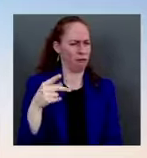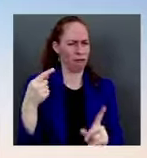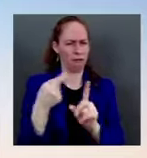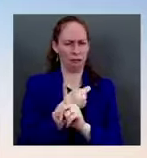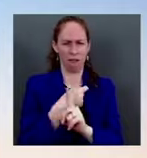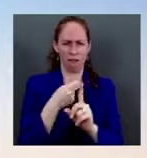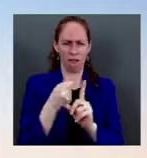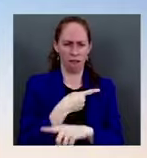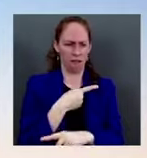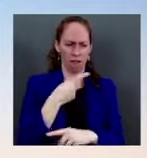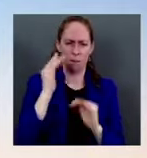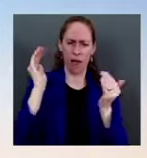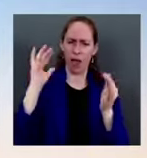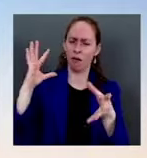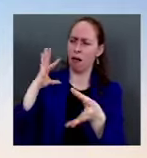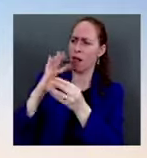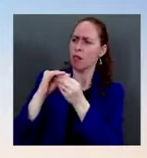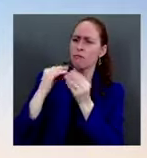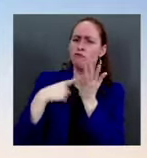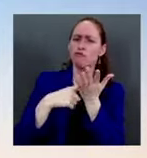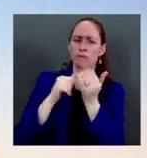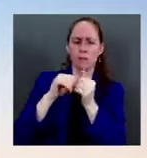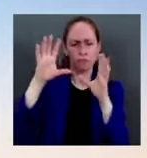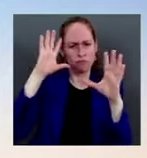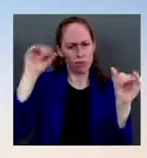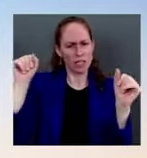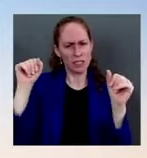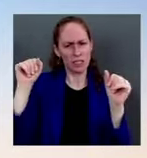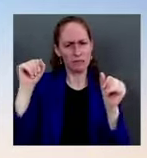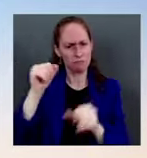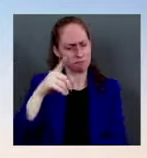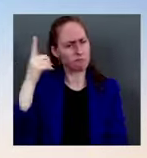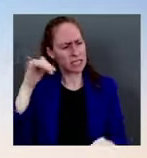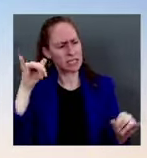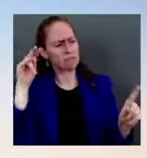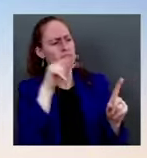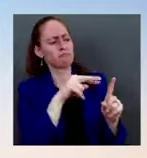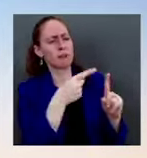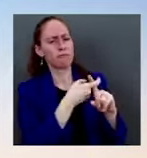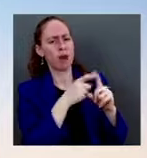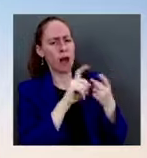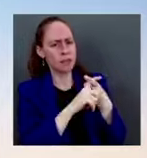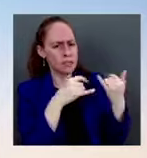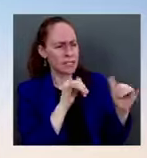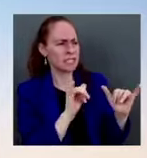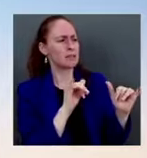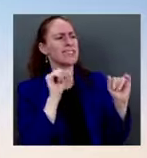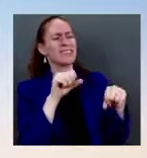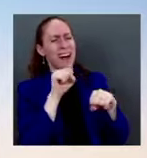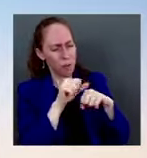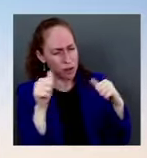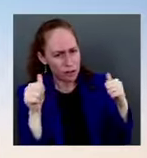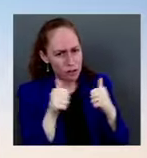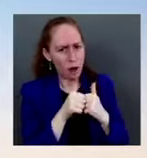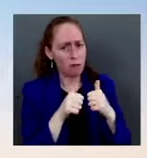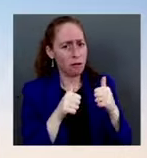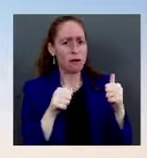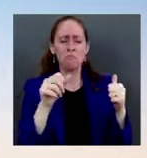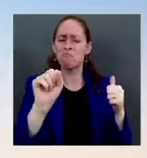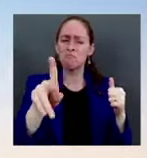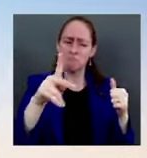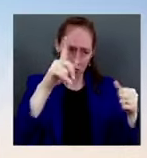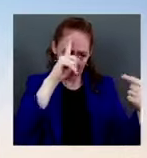they can work together, we need to work together to get this done. They have some disagreements, but there's a lot of things they want to get done, and our focus is on